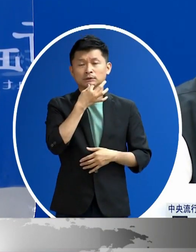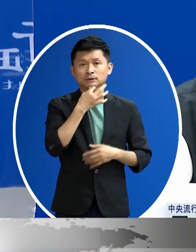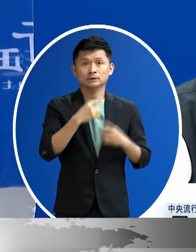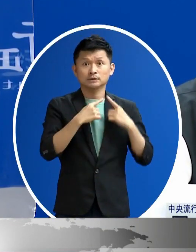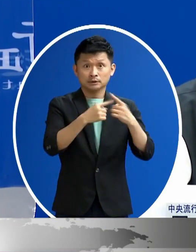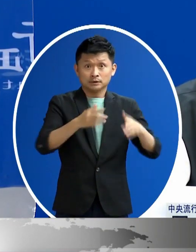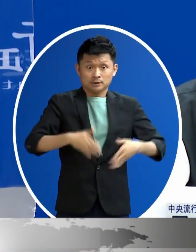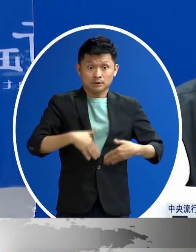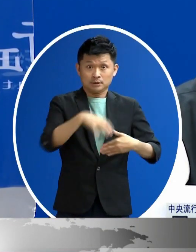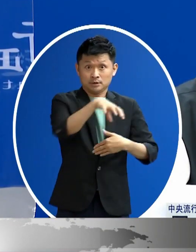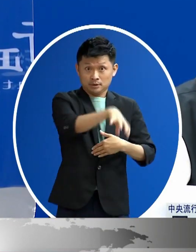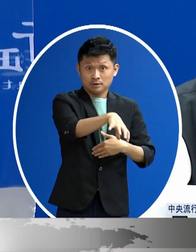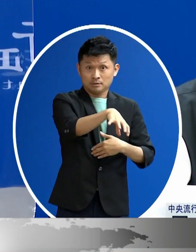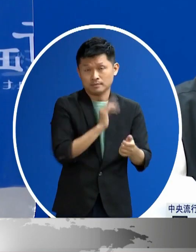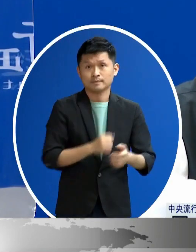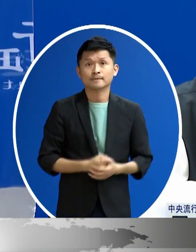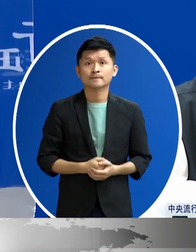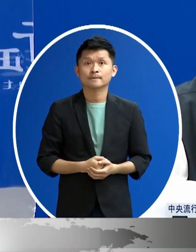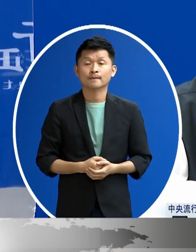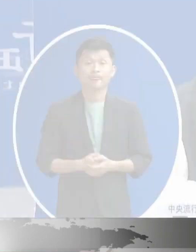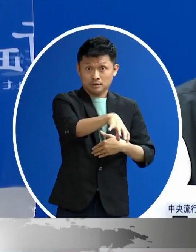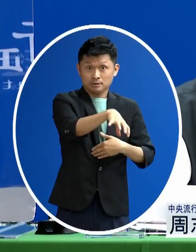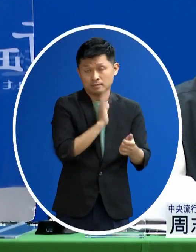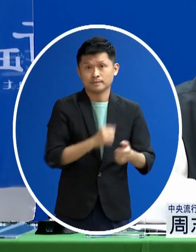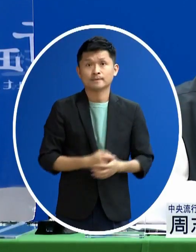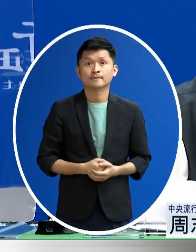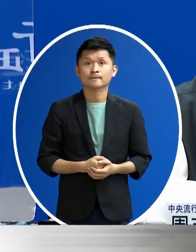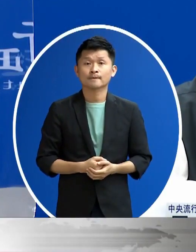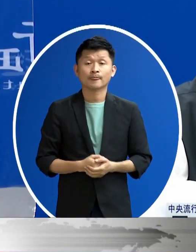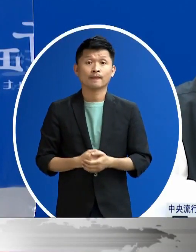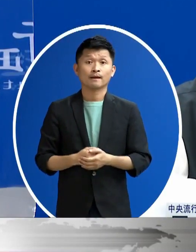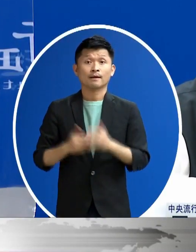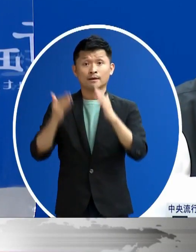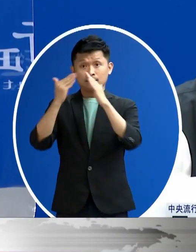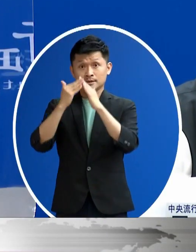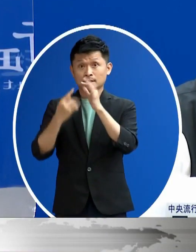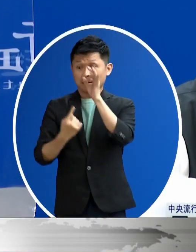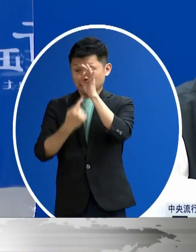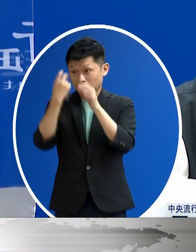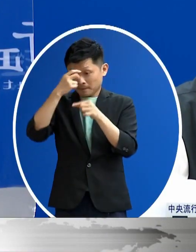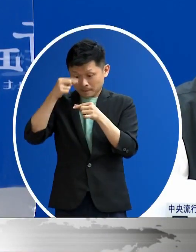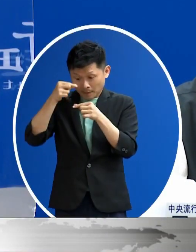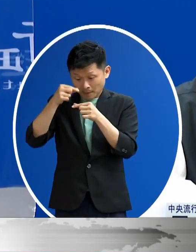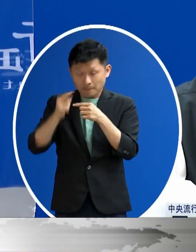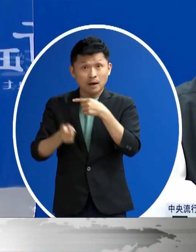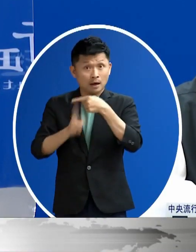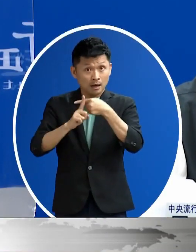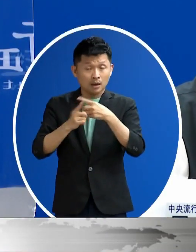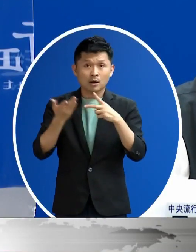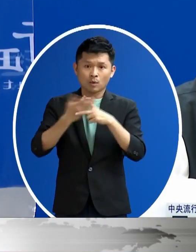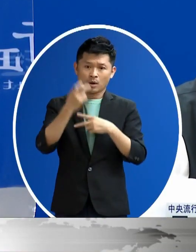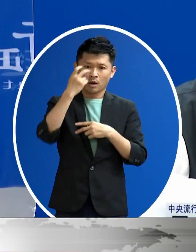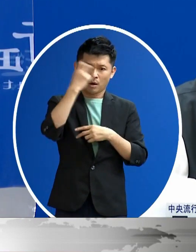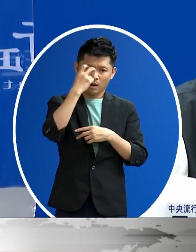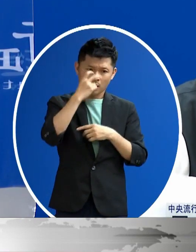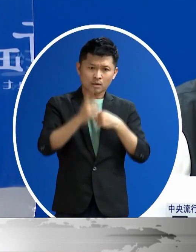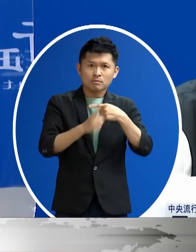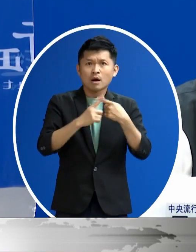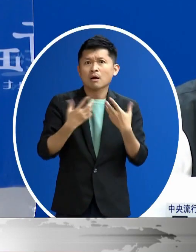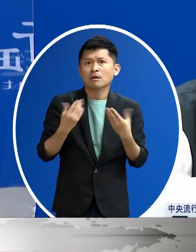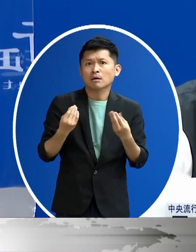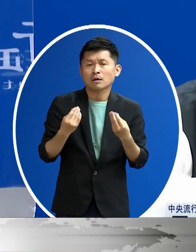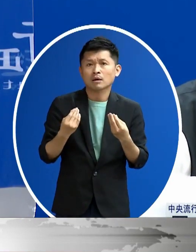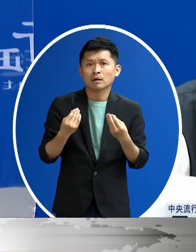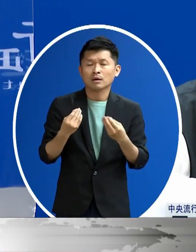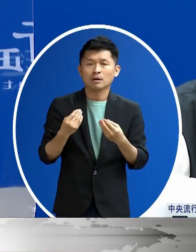at home and want a PCR test at the emergency clinic. People who test positive at home and people who have not taken any rapid test, these